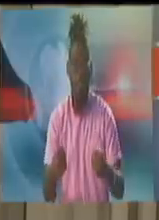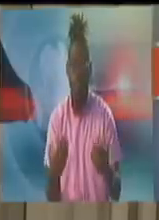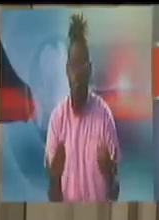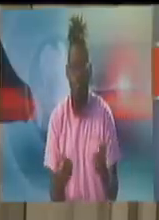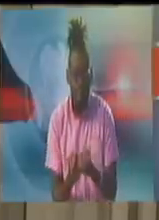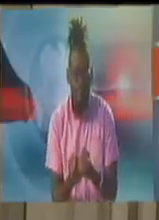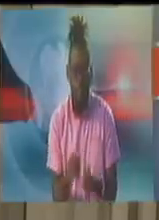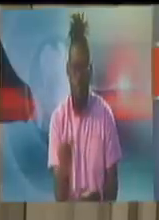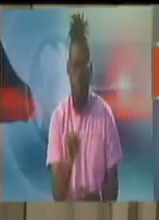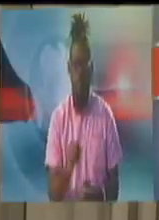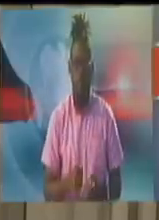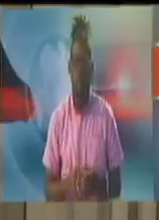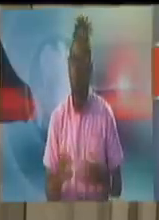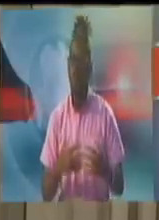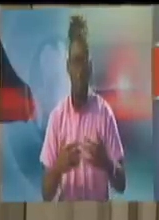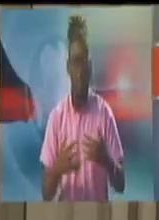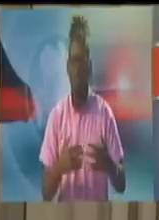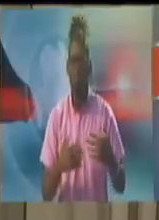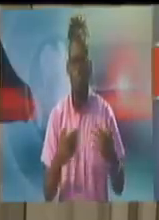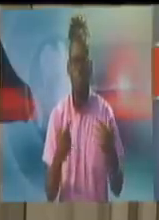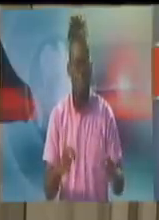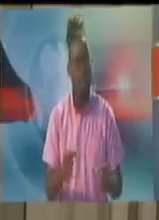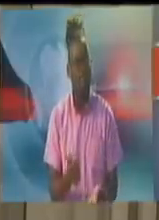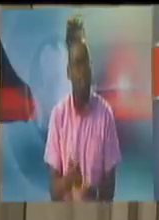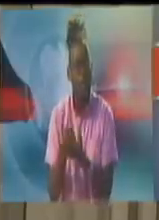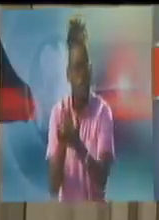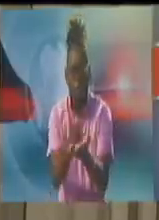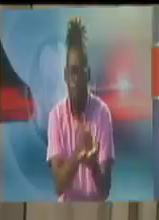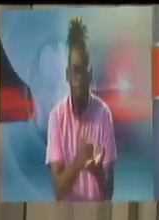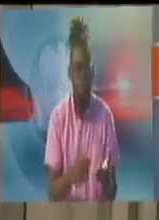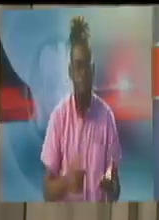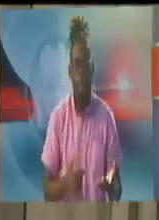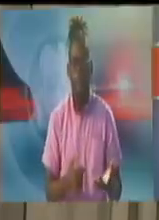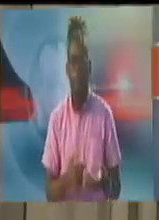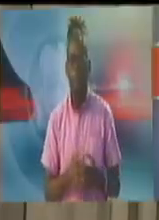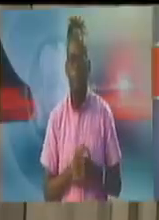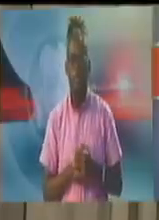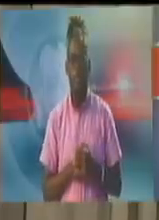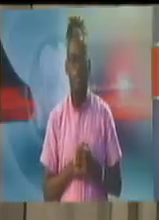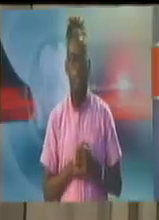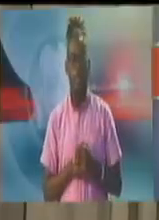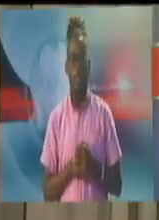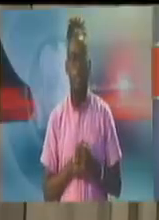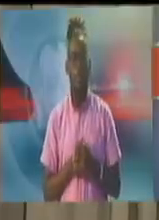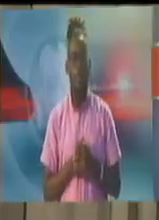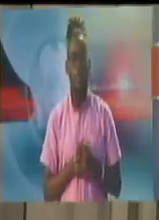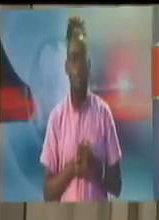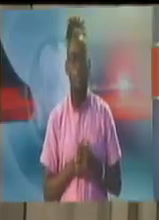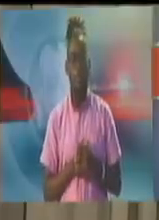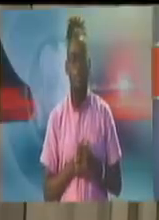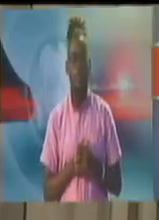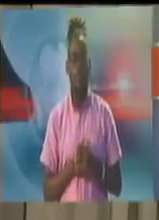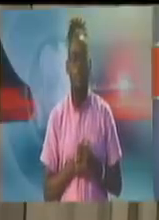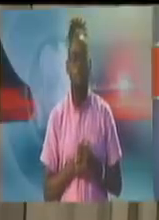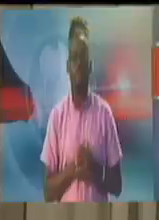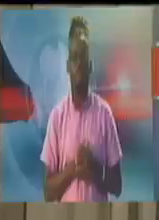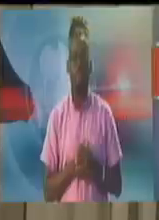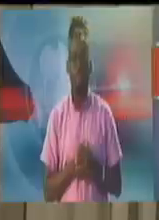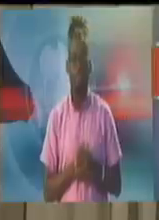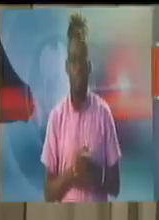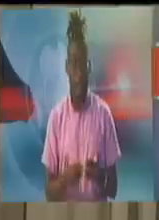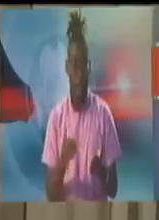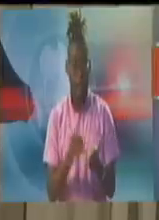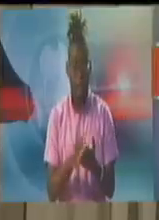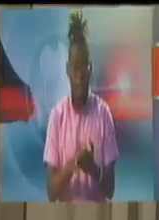getting it done. Thank you. For those who said that all you were doing is shining boots and medals, once again, in your own silent but efficient